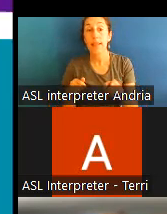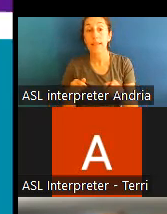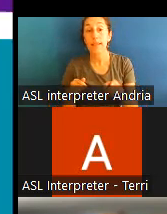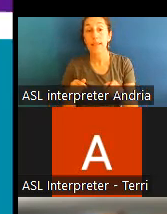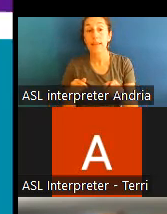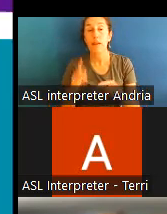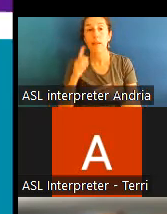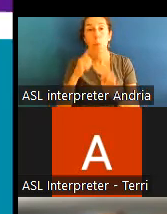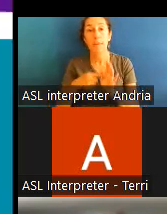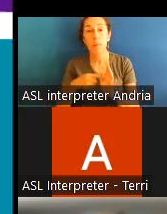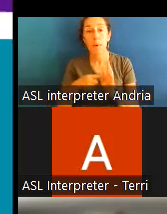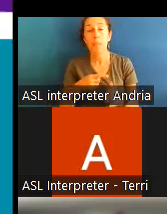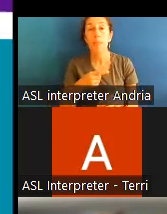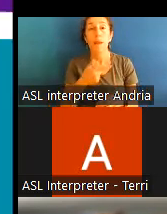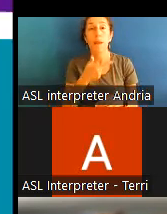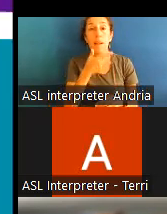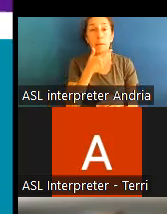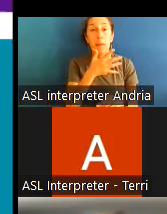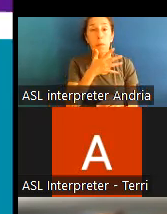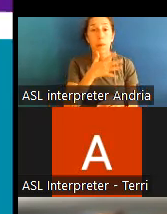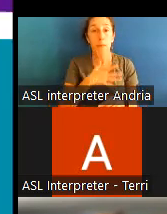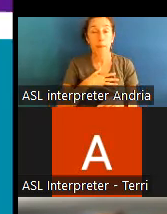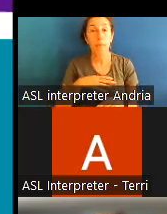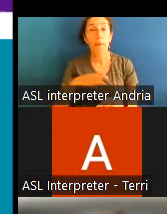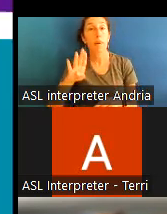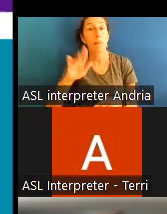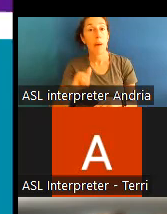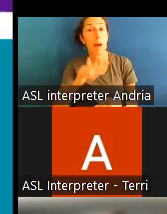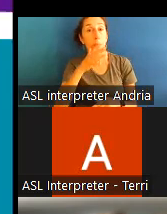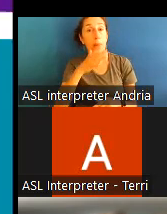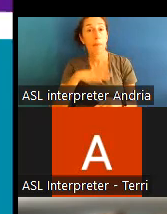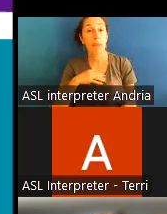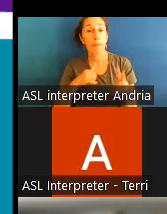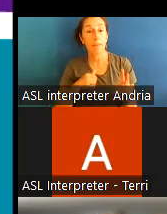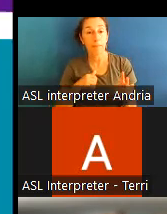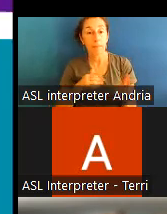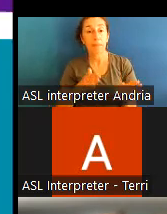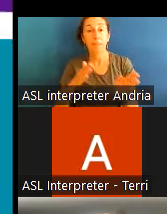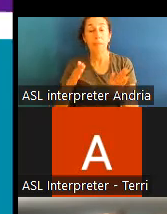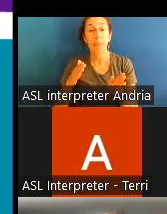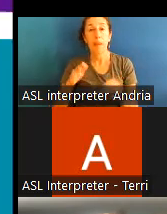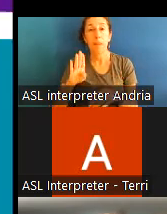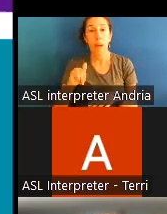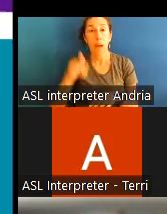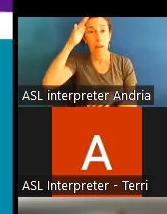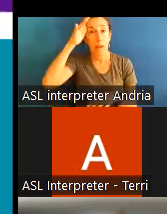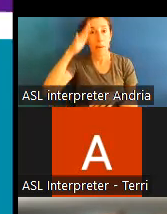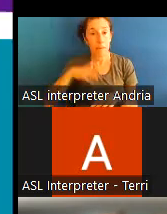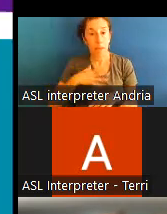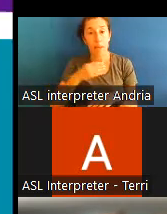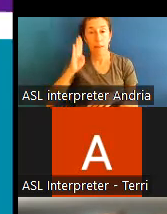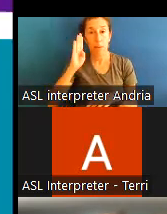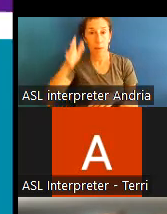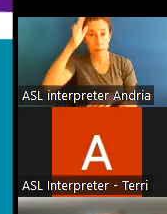Lesbian women and bisexual women both higher than straight women, and bisexual men higher than straight men. Notice that number for